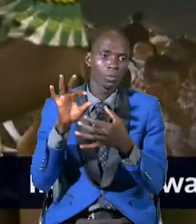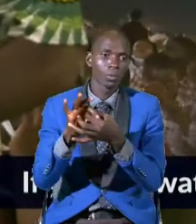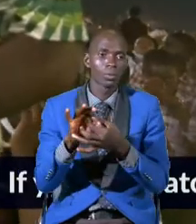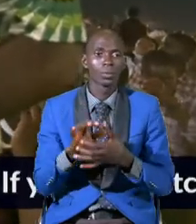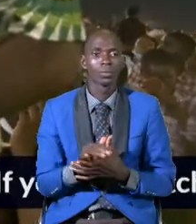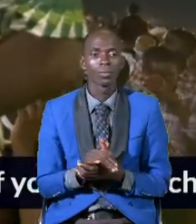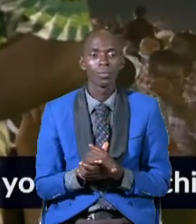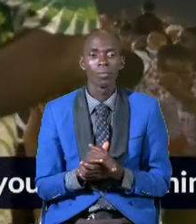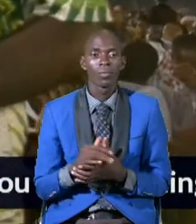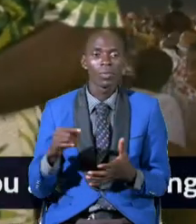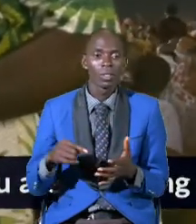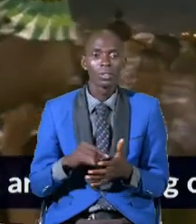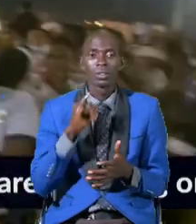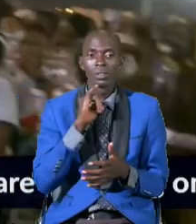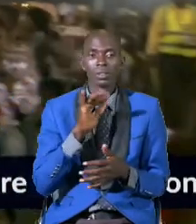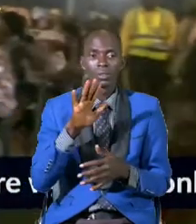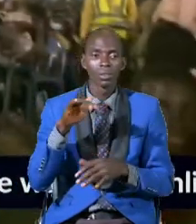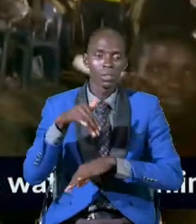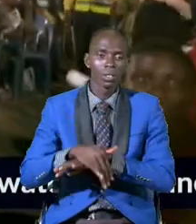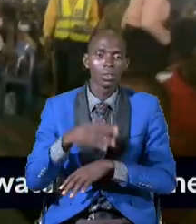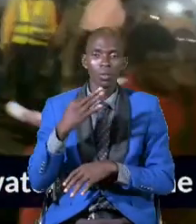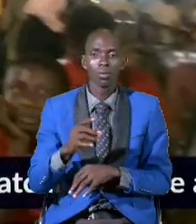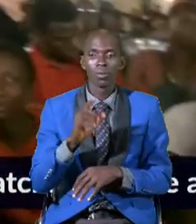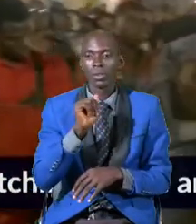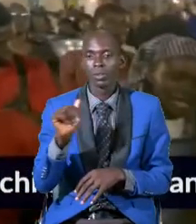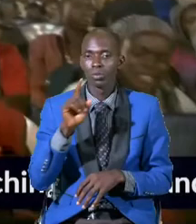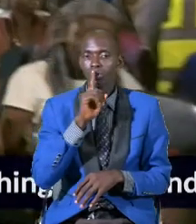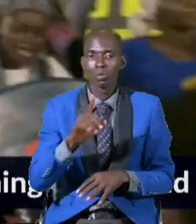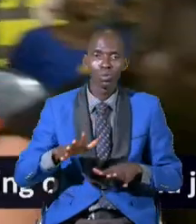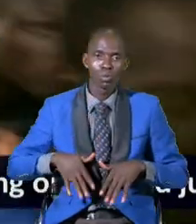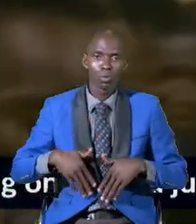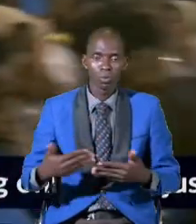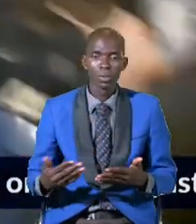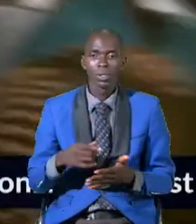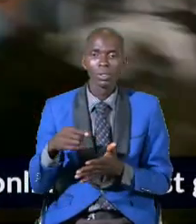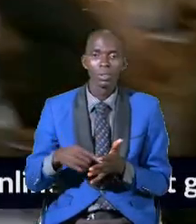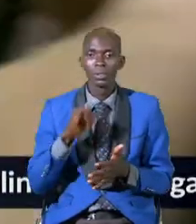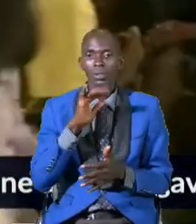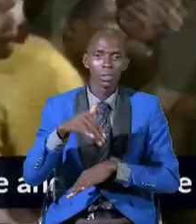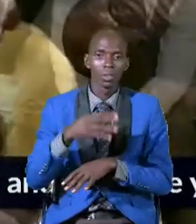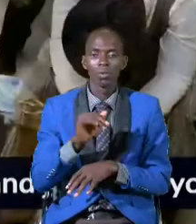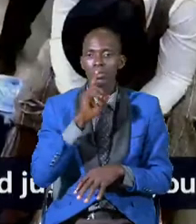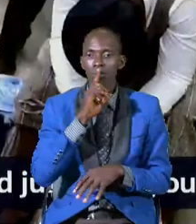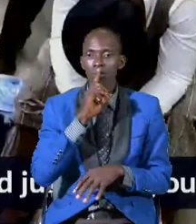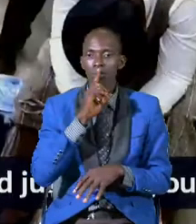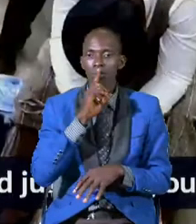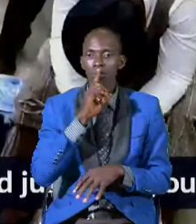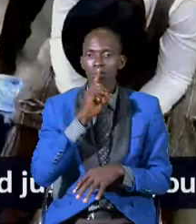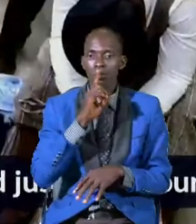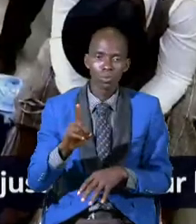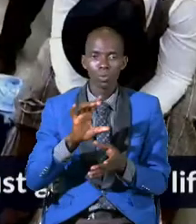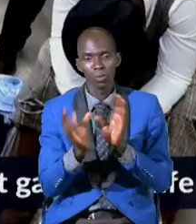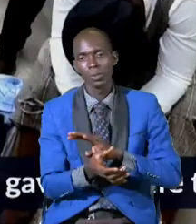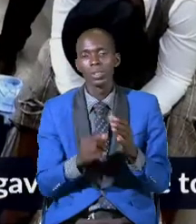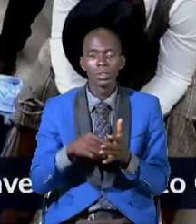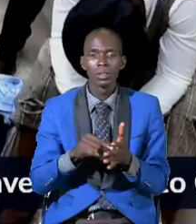This is your night of a new confession. This is your night of a new conversion. This is your